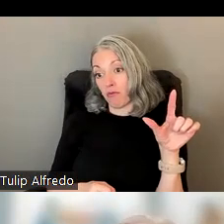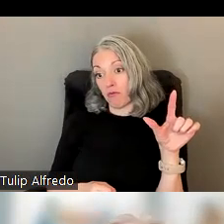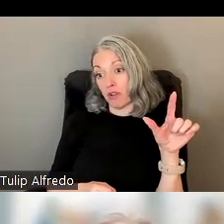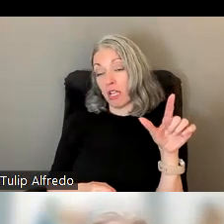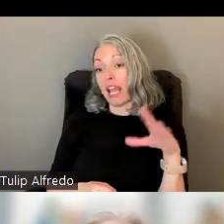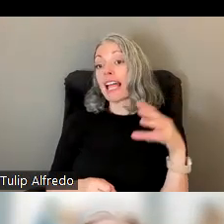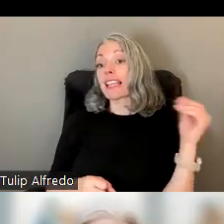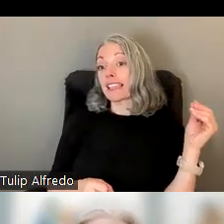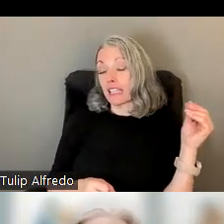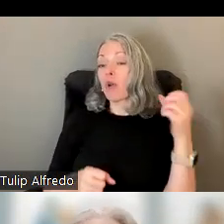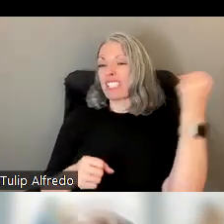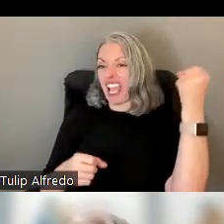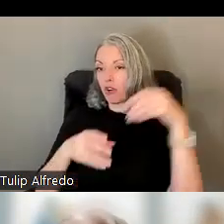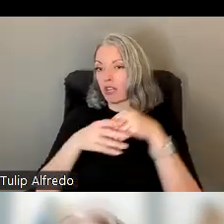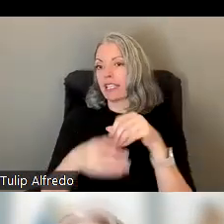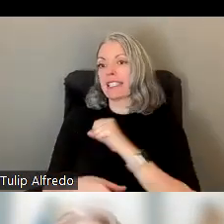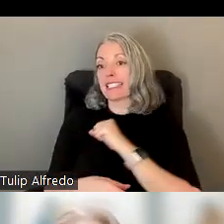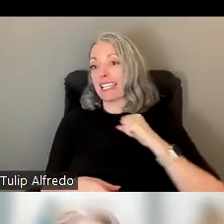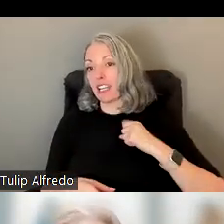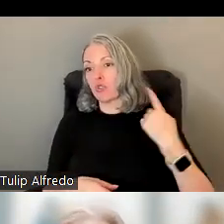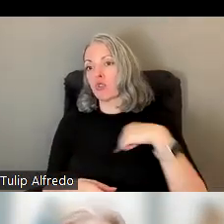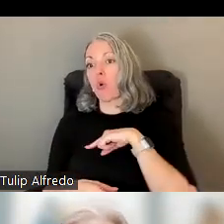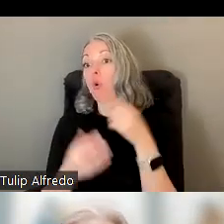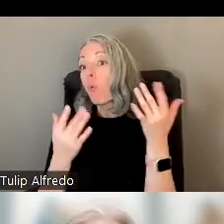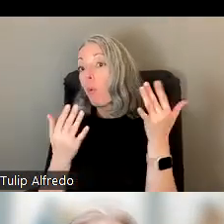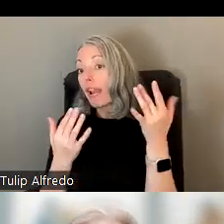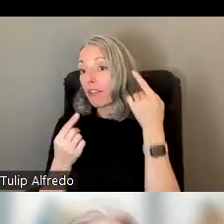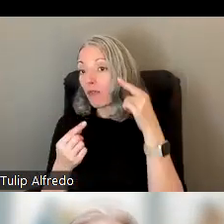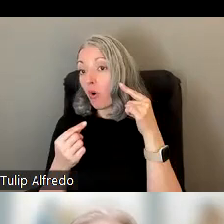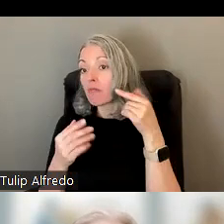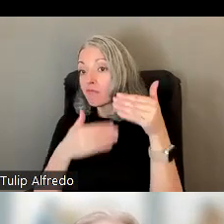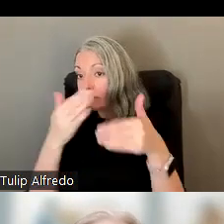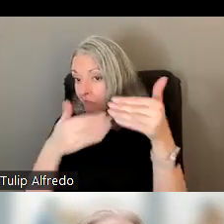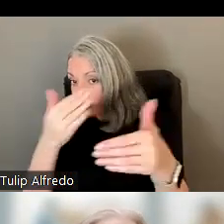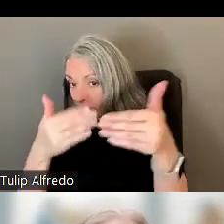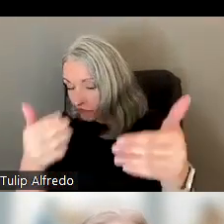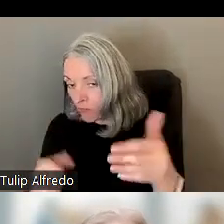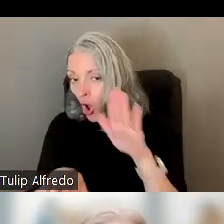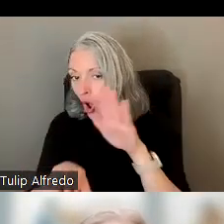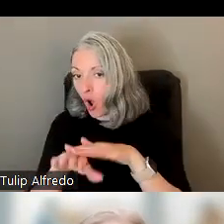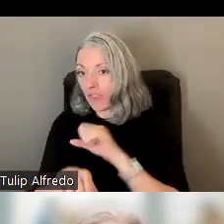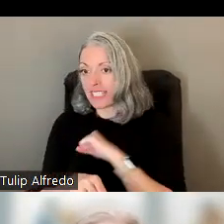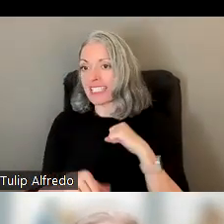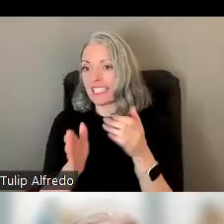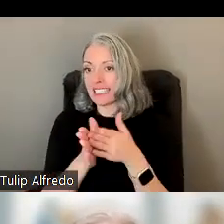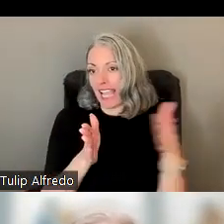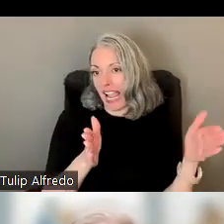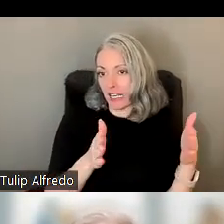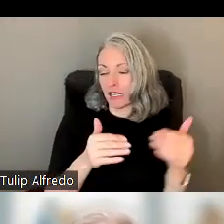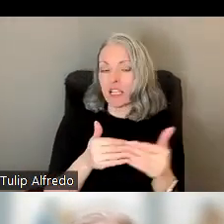Assembly, held in the Senate. So we're just waiting for it to move again on the Senate side. The next bill,